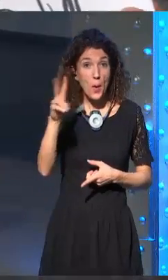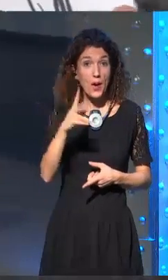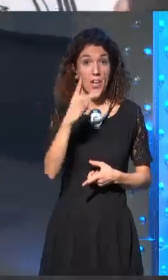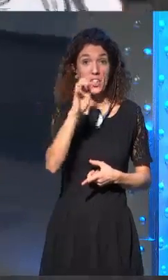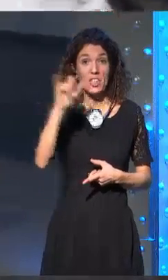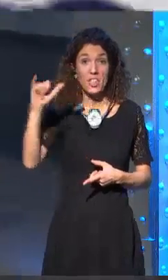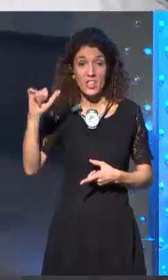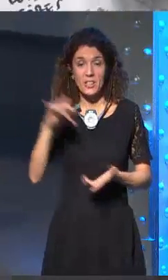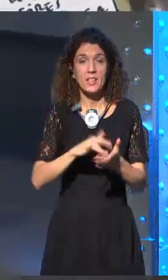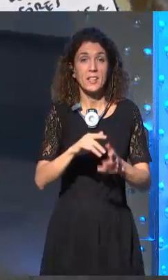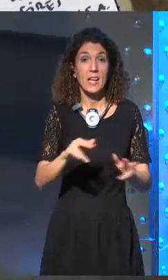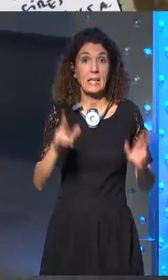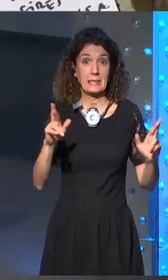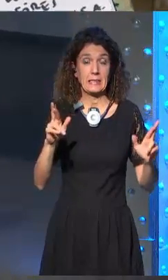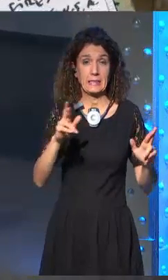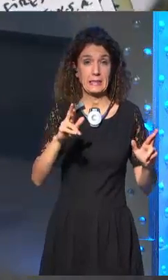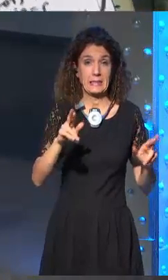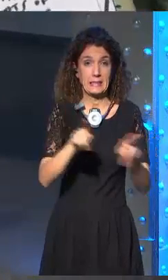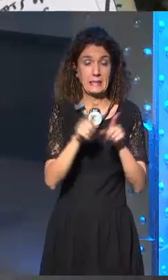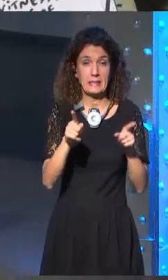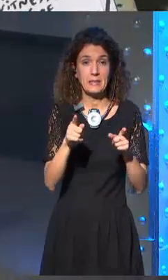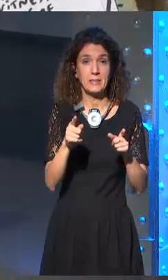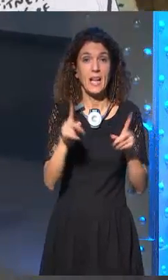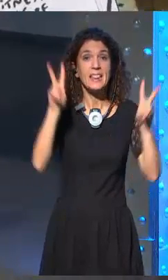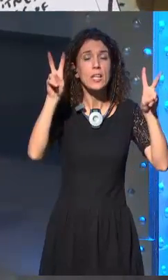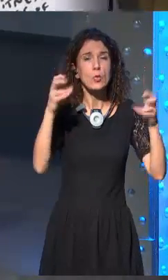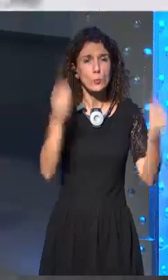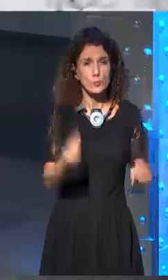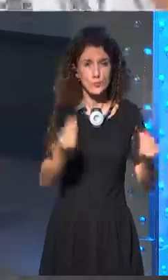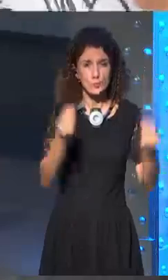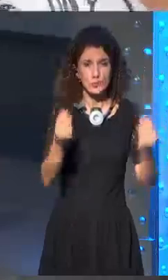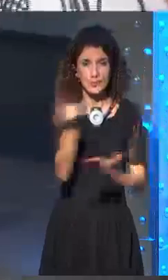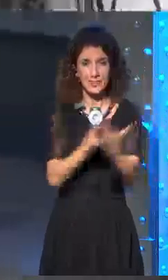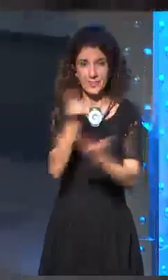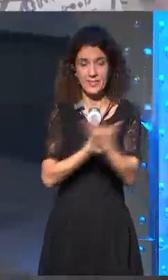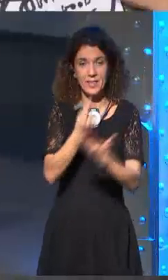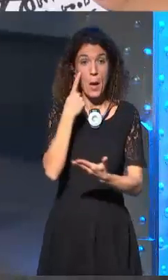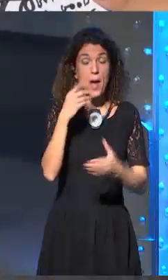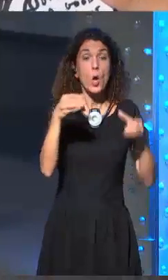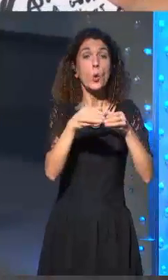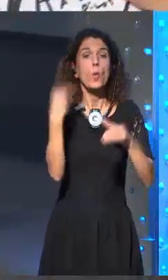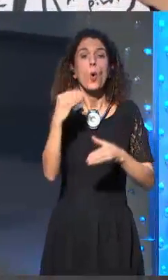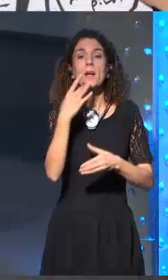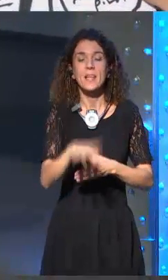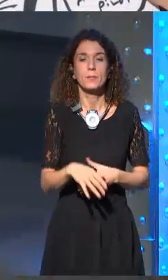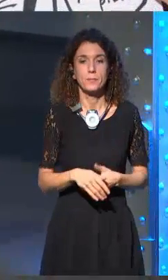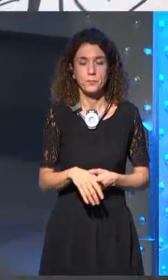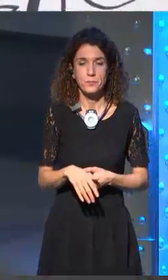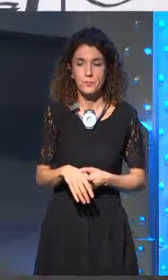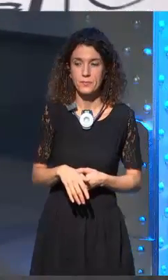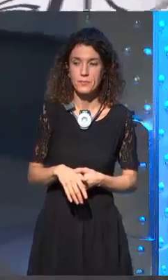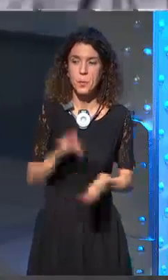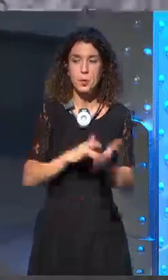doing? Oh, you can see it, Mr. Kelly. I hope we are giving good headlines for you. Okay, so next